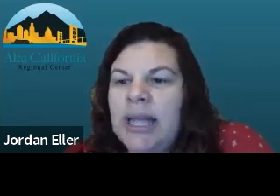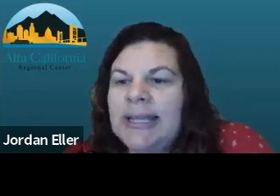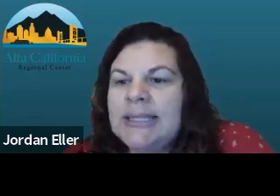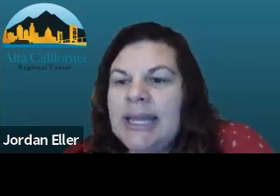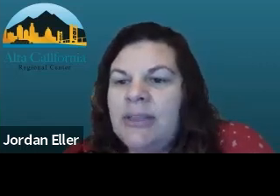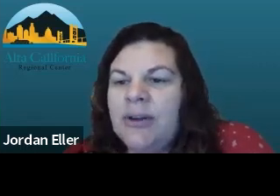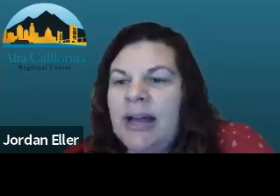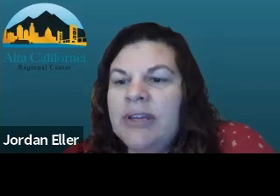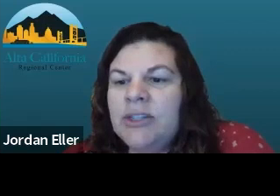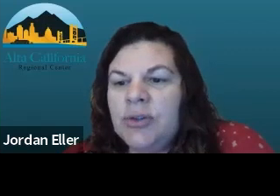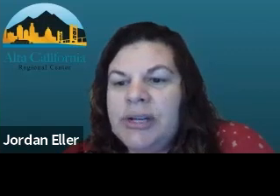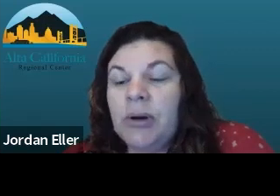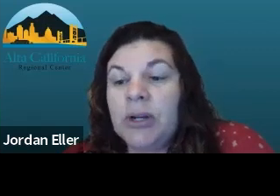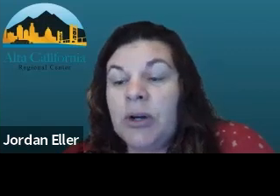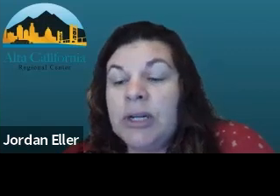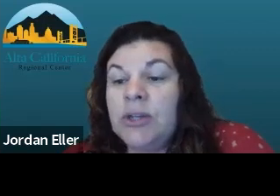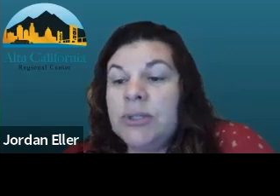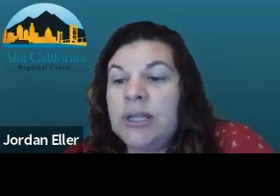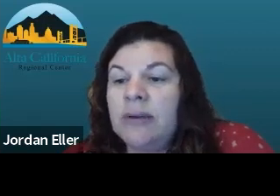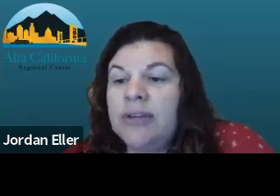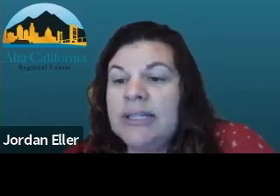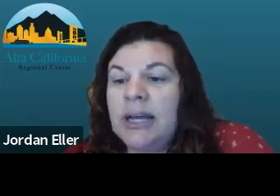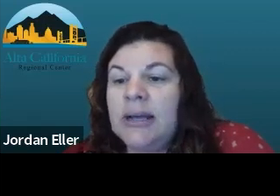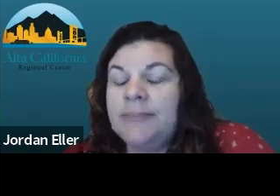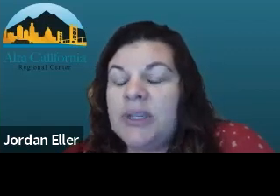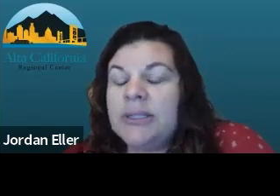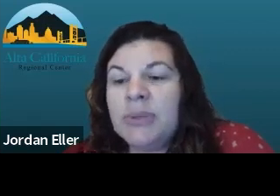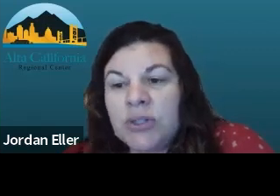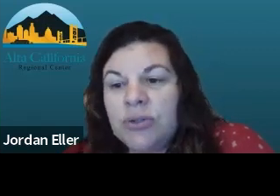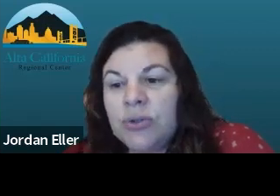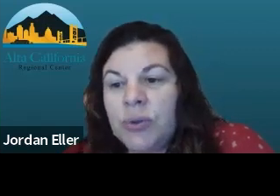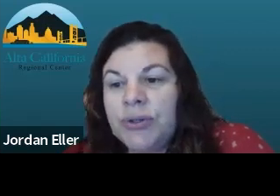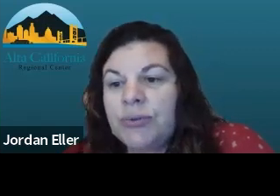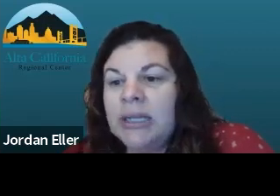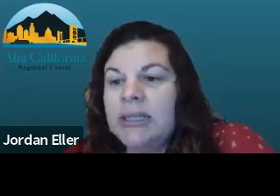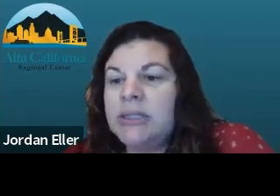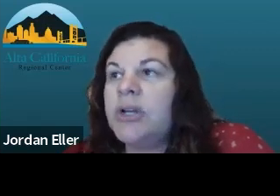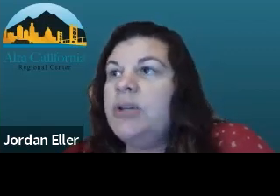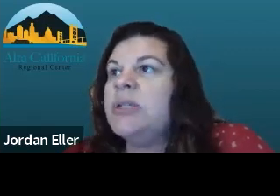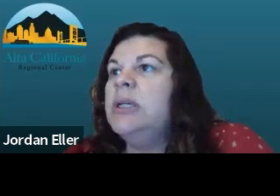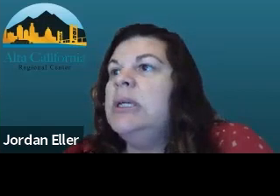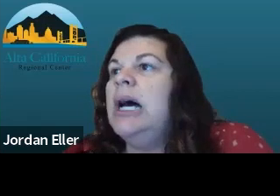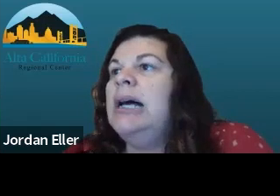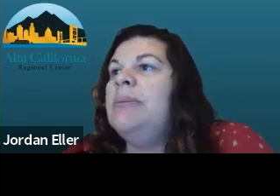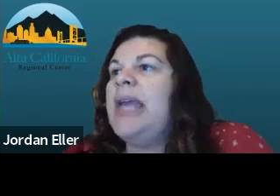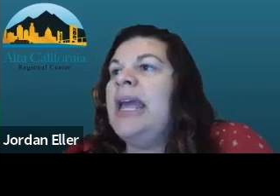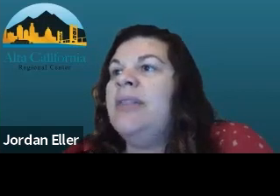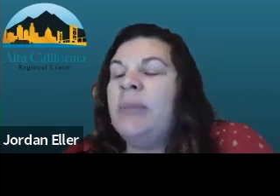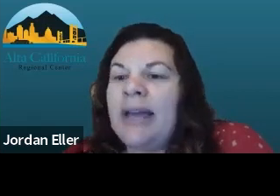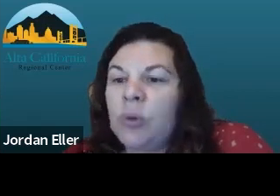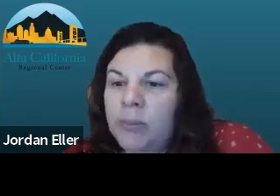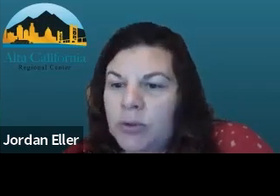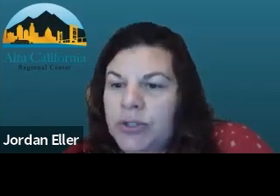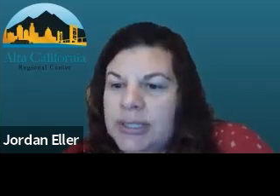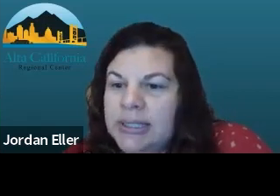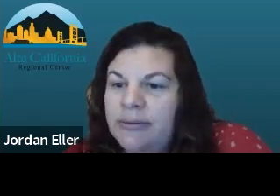supporting clients that either have a history or a current use of substance use disorders, right? Illicit drug use, and that